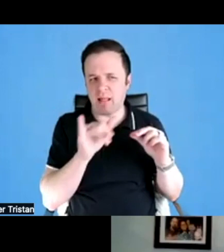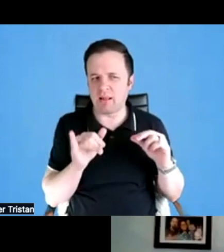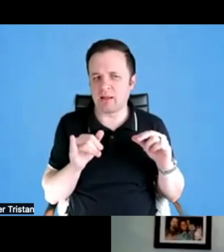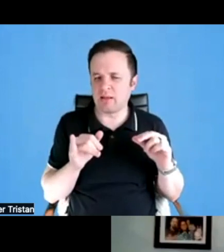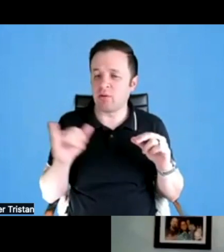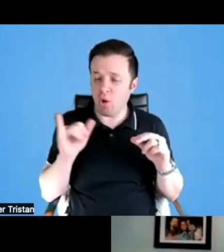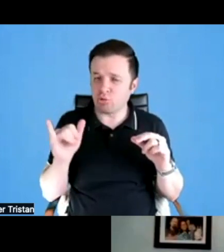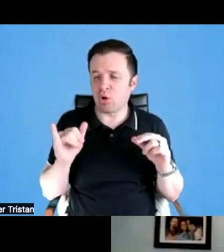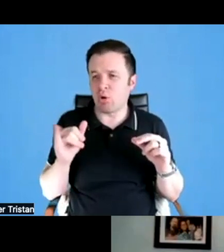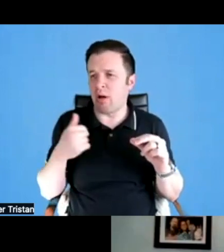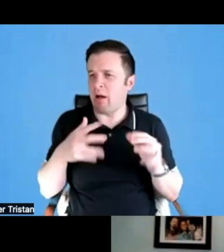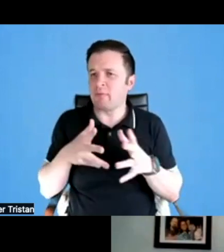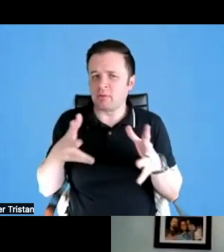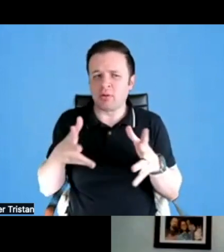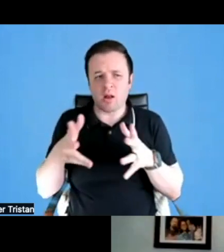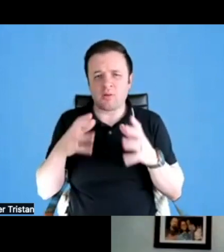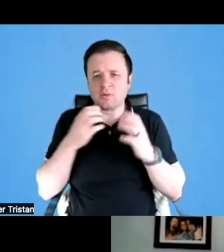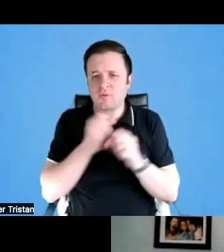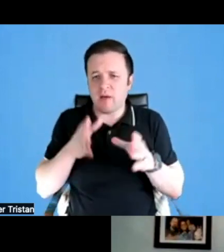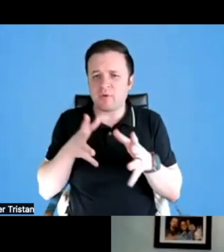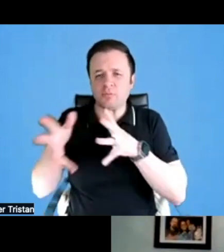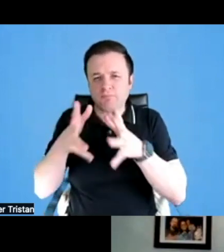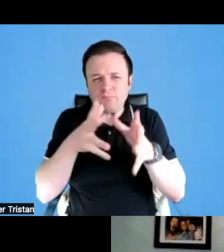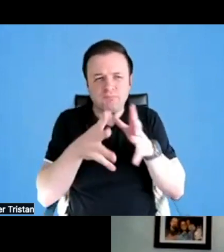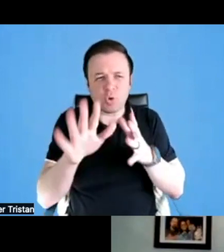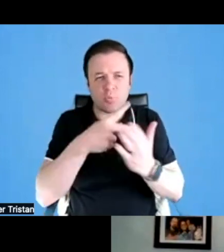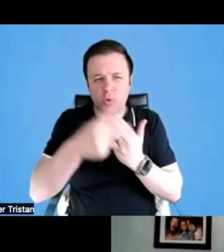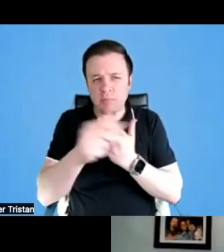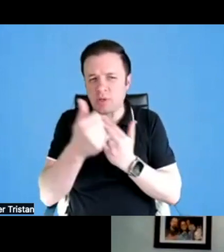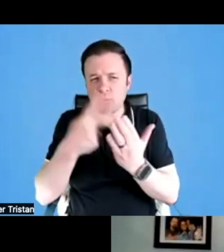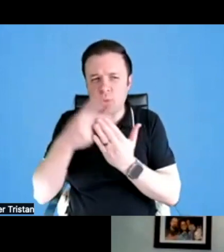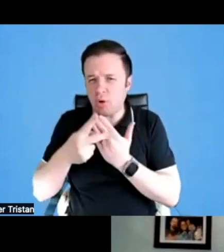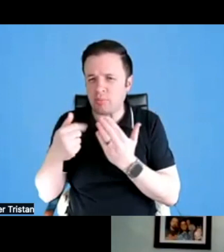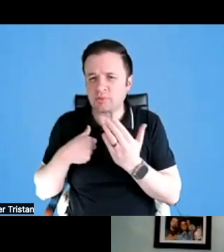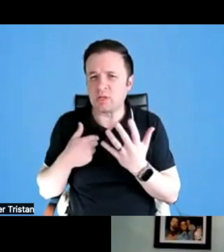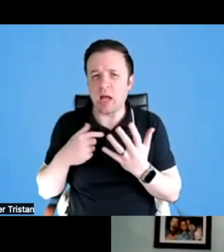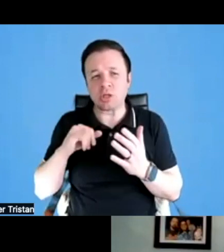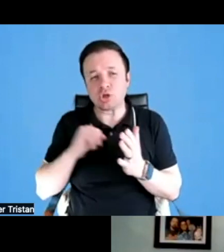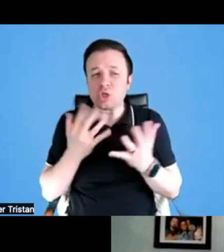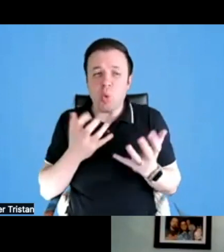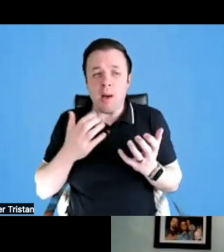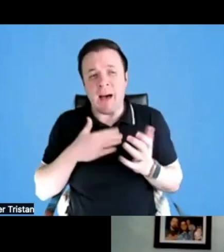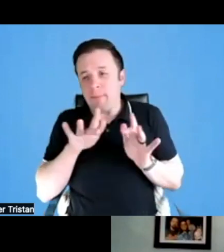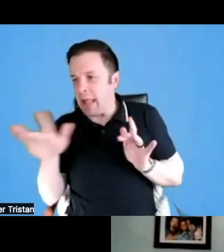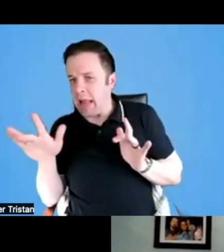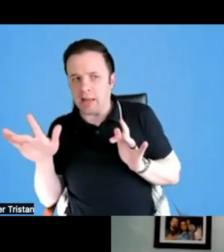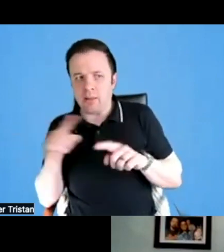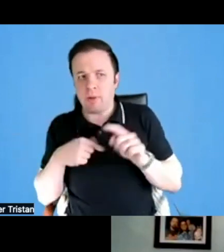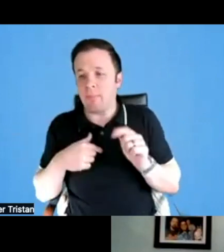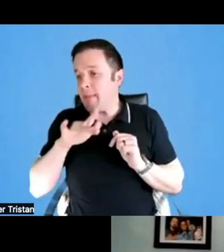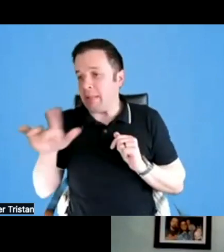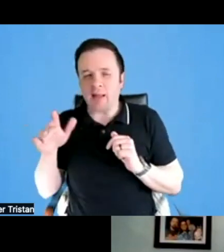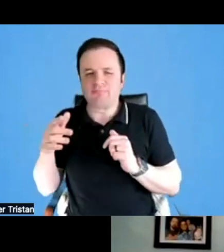also talked to so many survivors in your programs and others who say, I just want my blank, but my blank doesn't know how to be there for